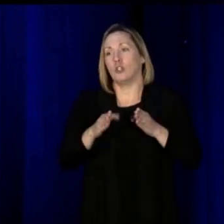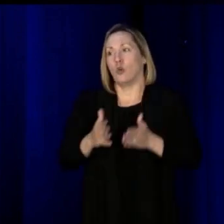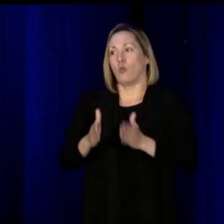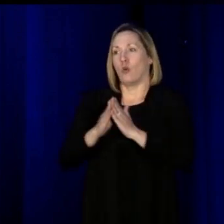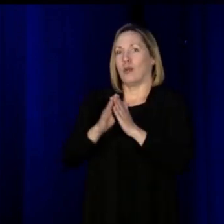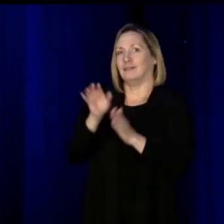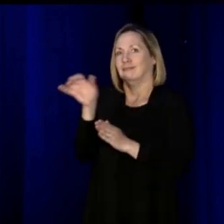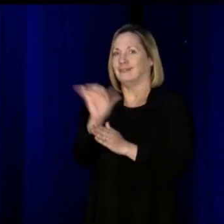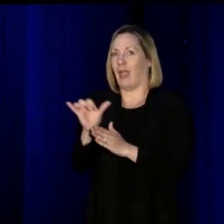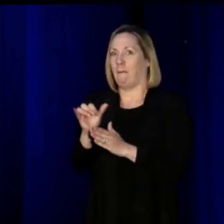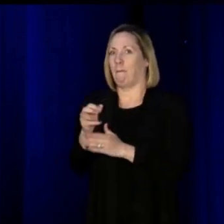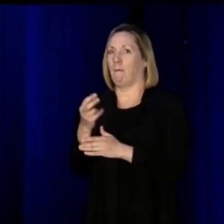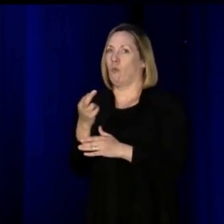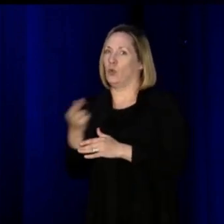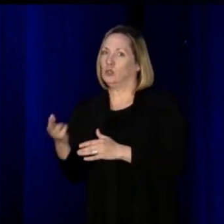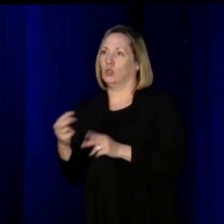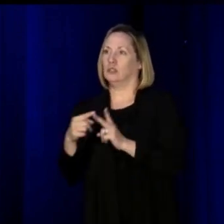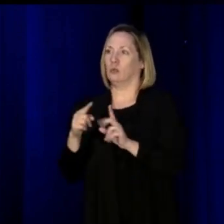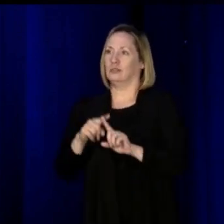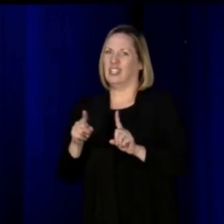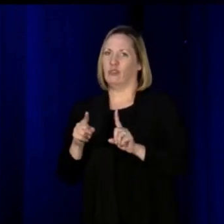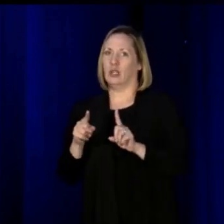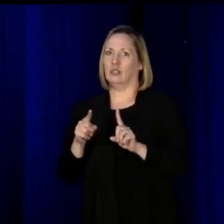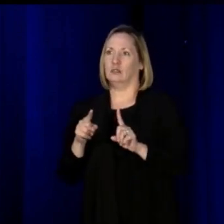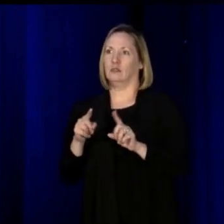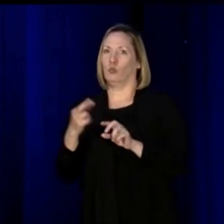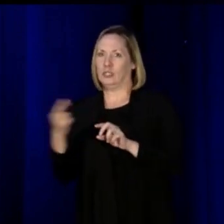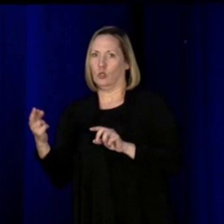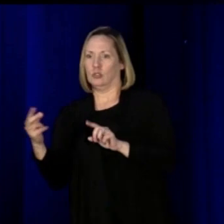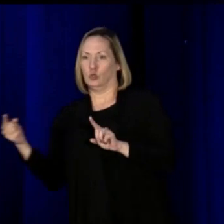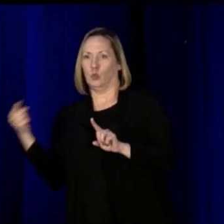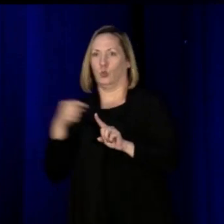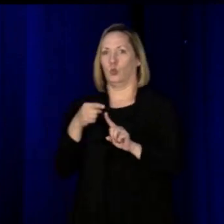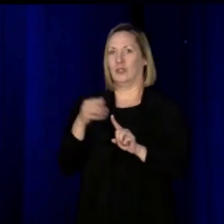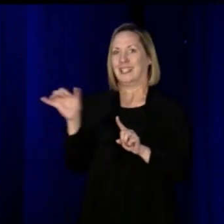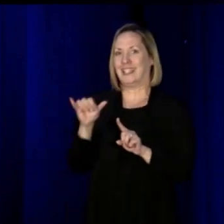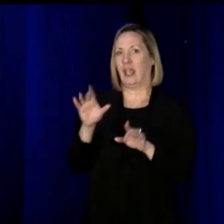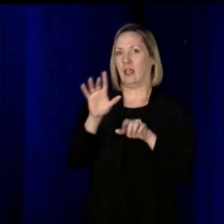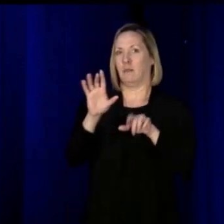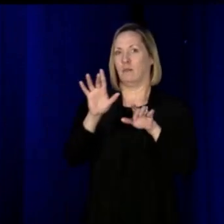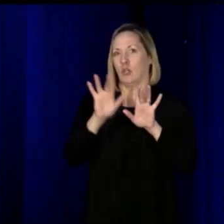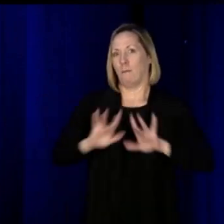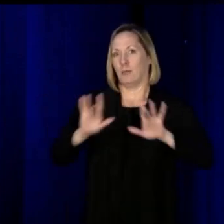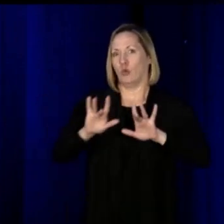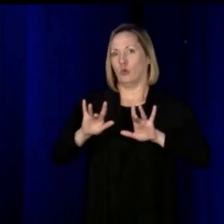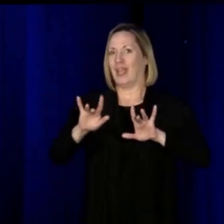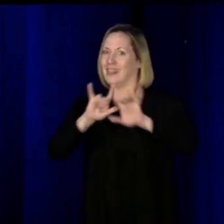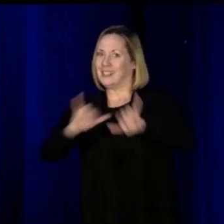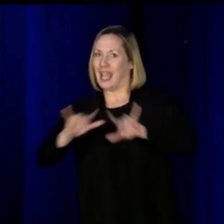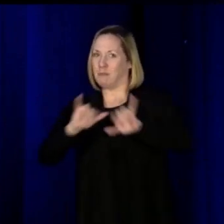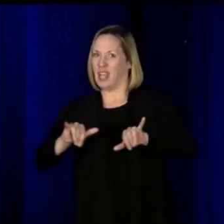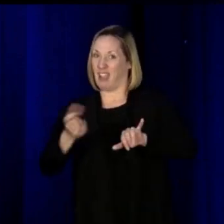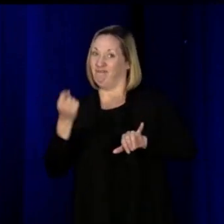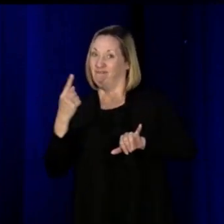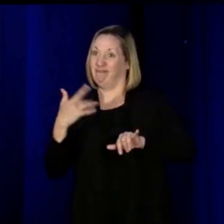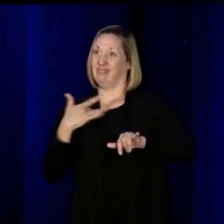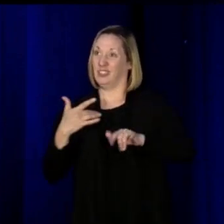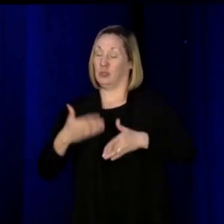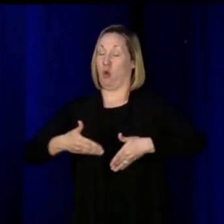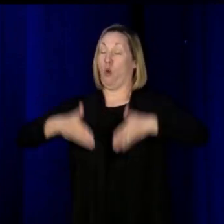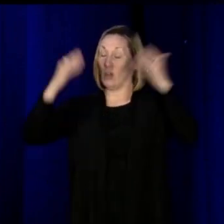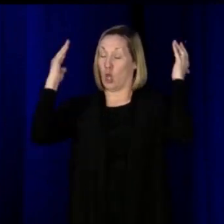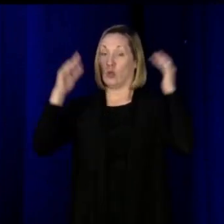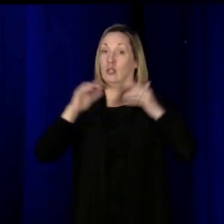same resources or different resources to the same computer at the same time? You can imagine that you will have an overloaded